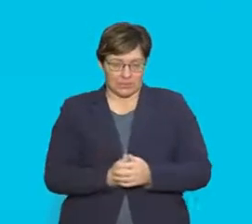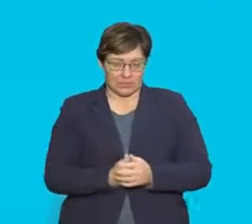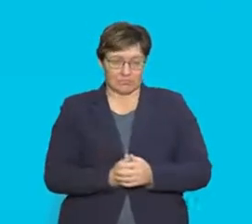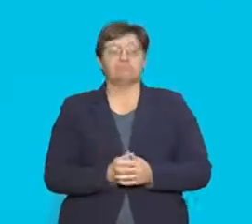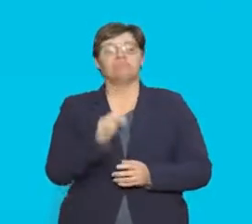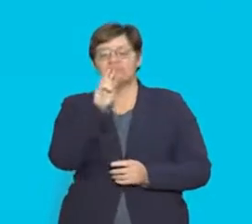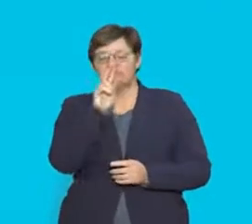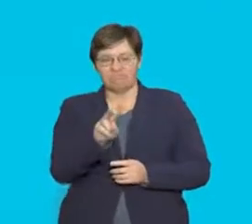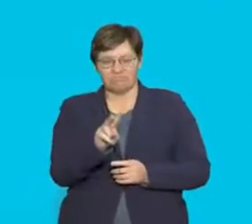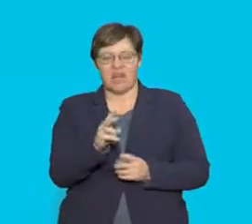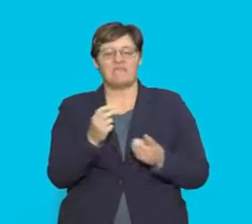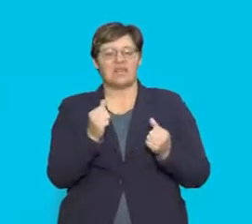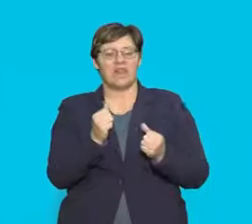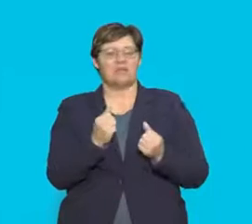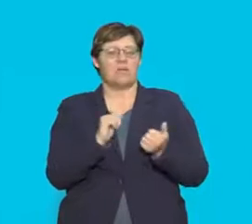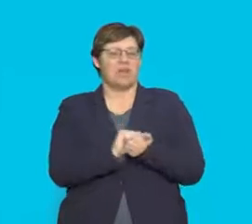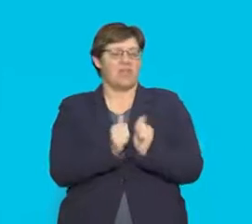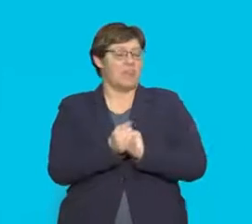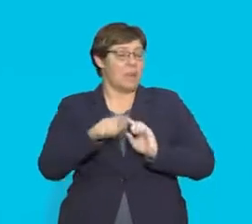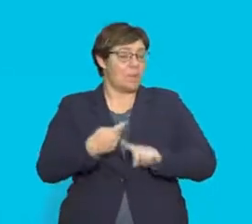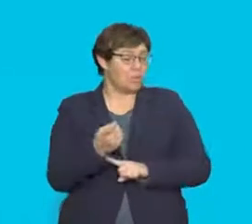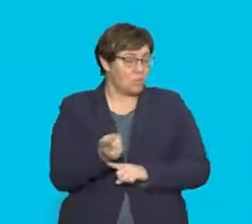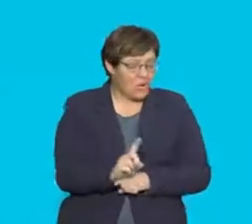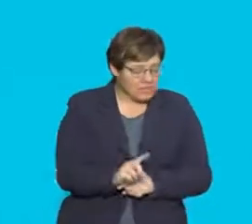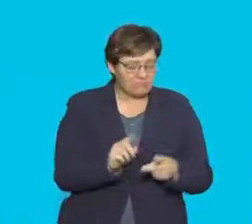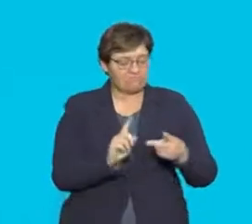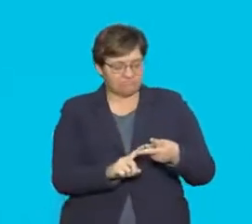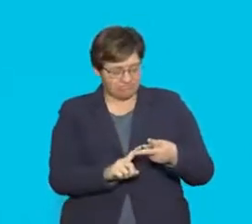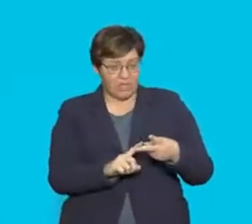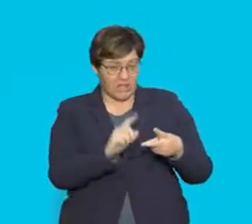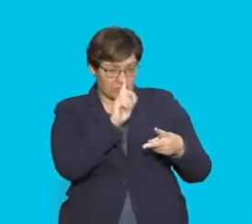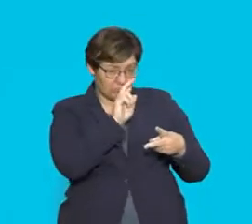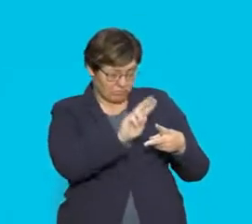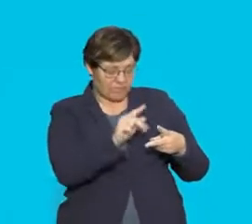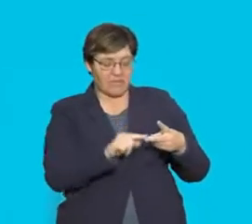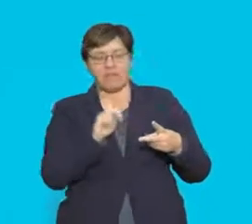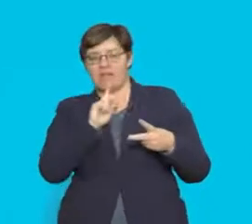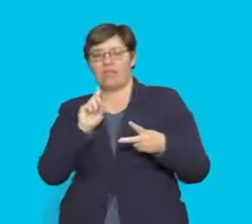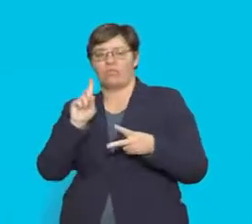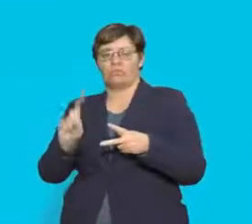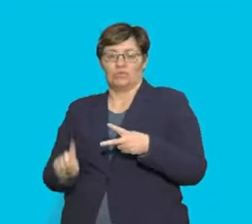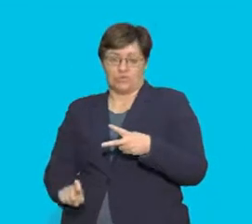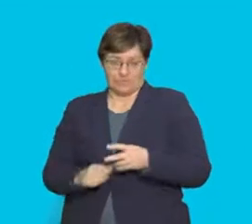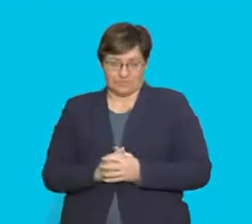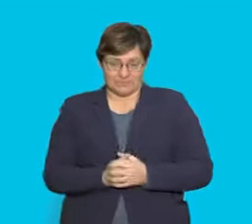map out everything that financial maths is all about and then do the questions together.